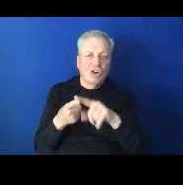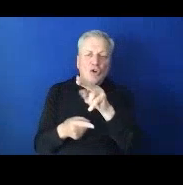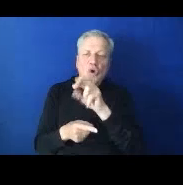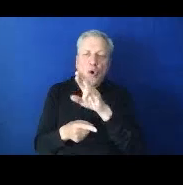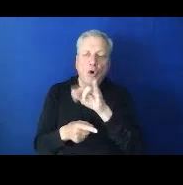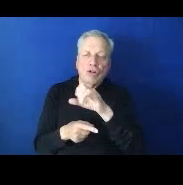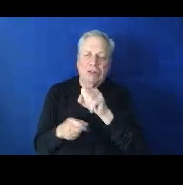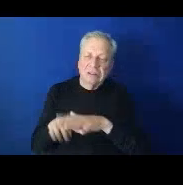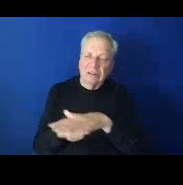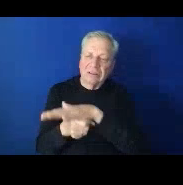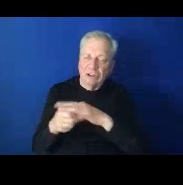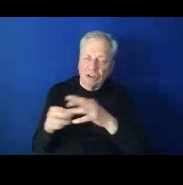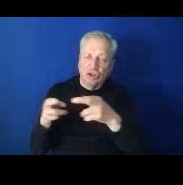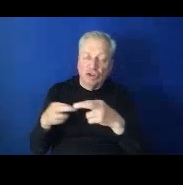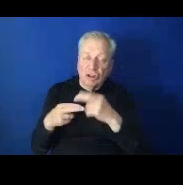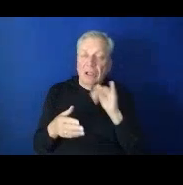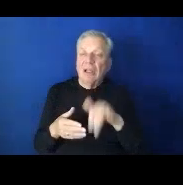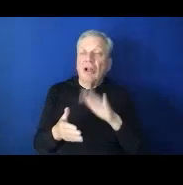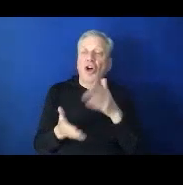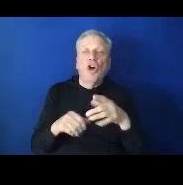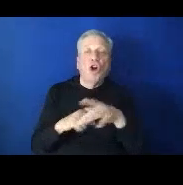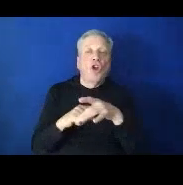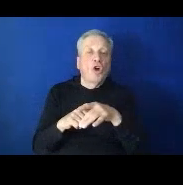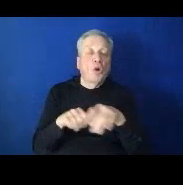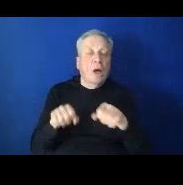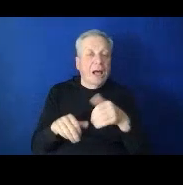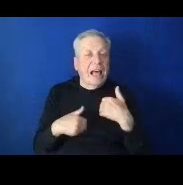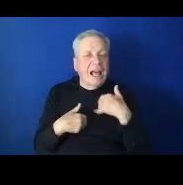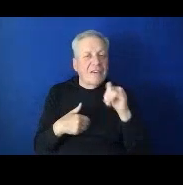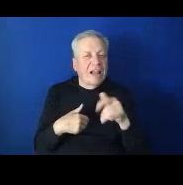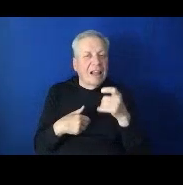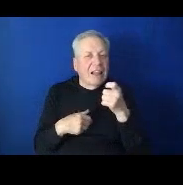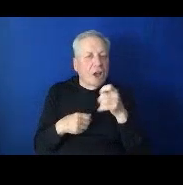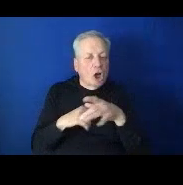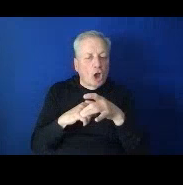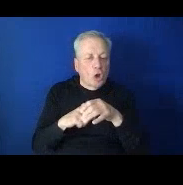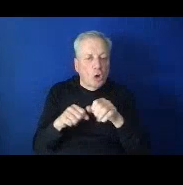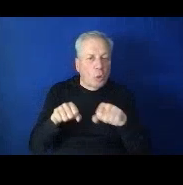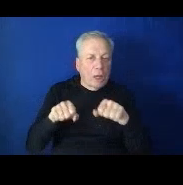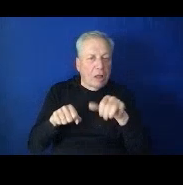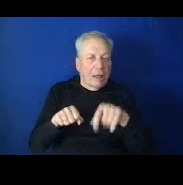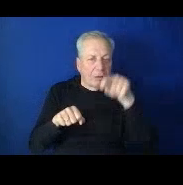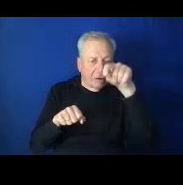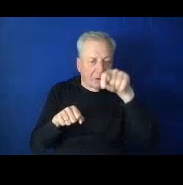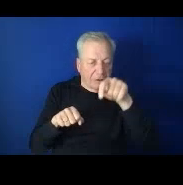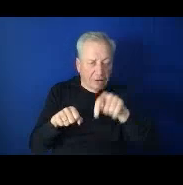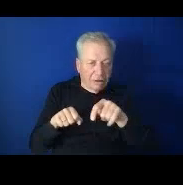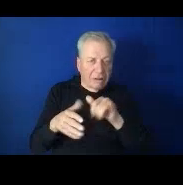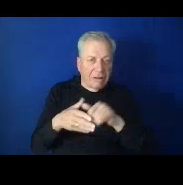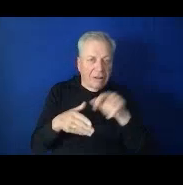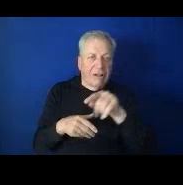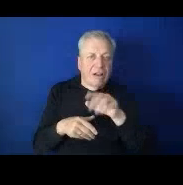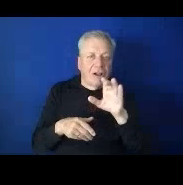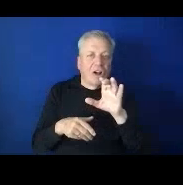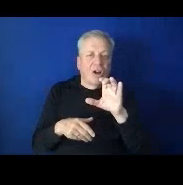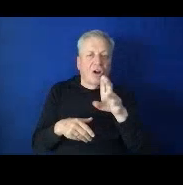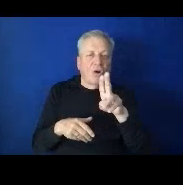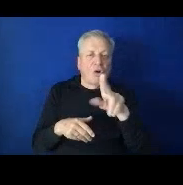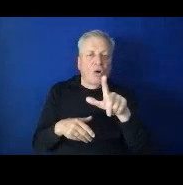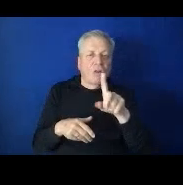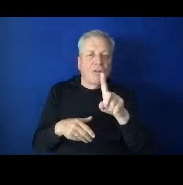Most of our earthquakes occur here, but we have these little fingers of earthquakes that come down across the caldera. You can't see it's buried